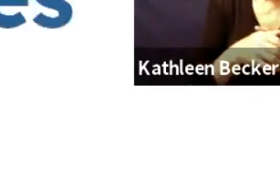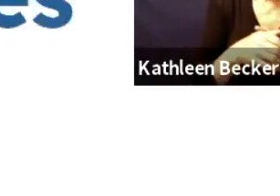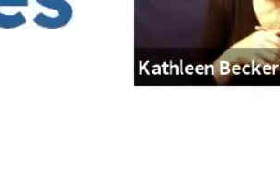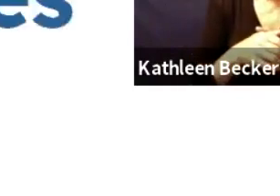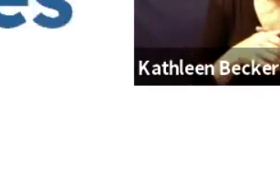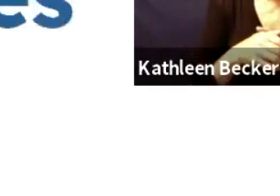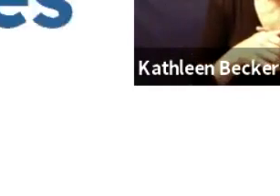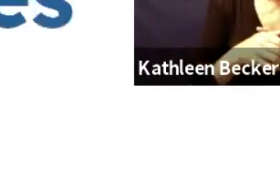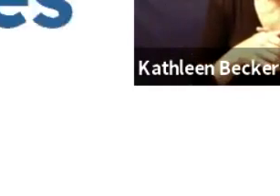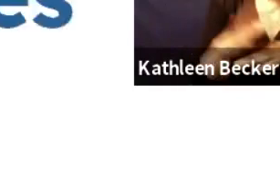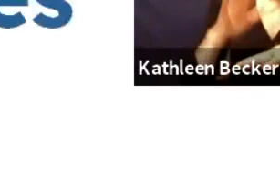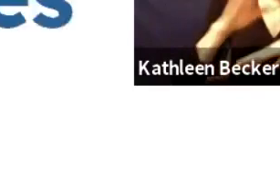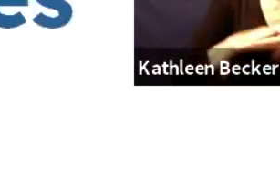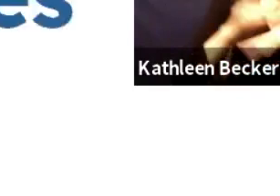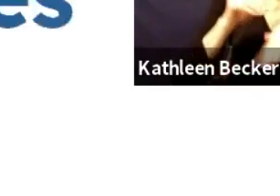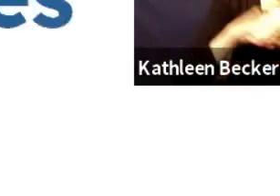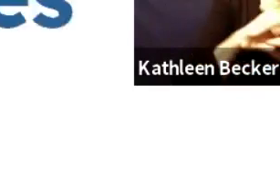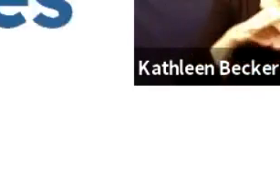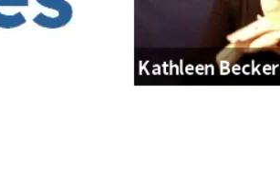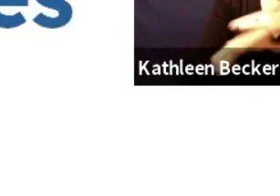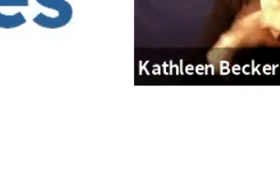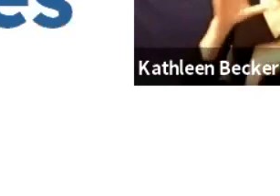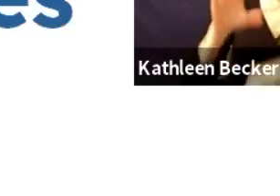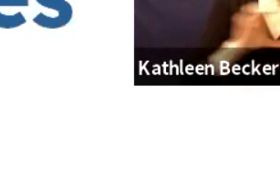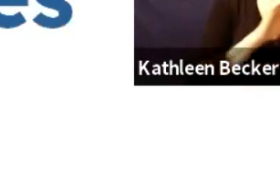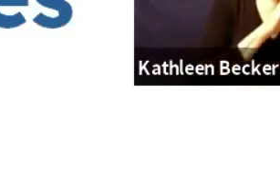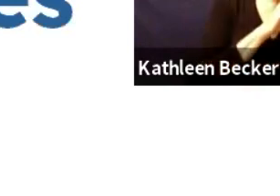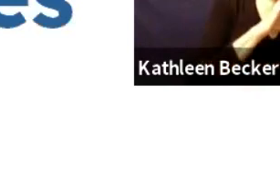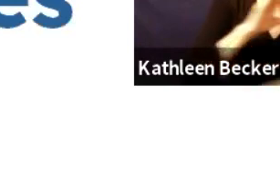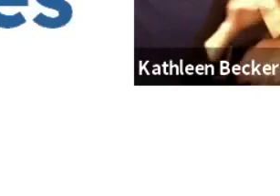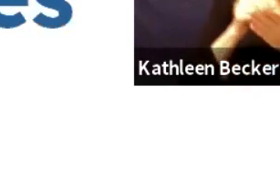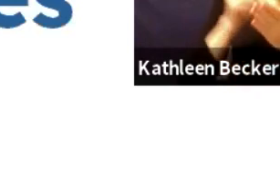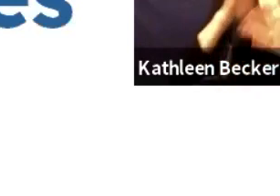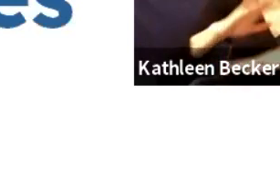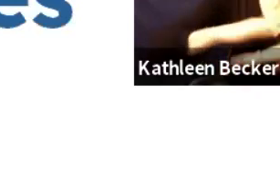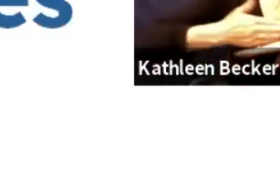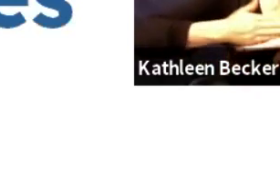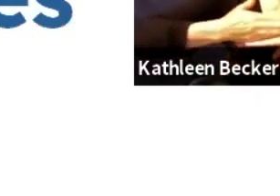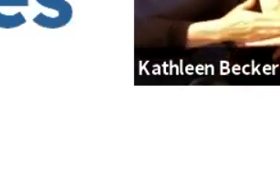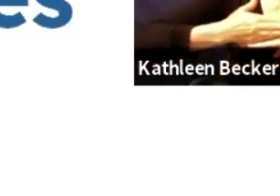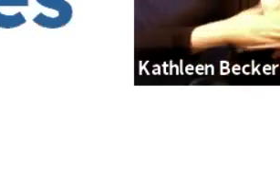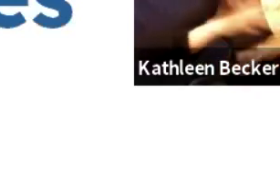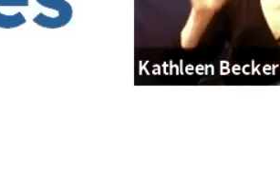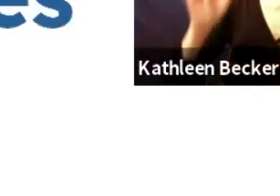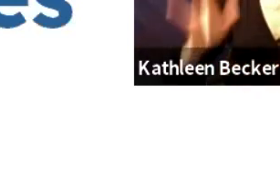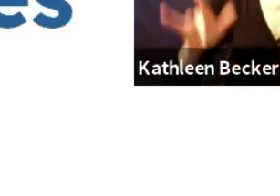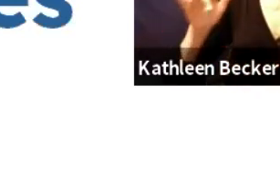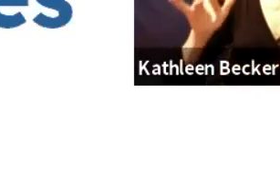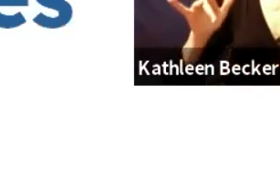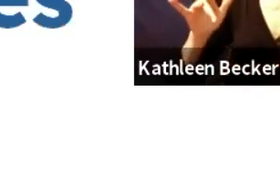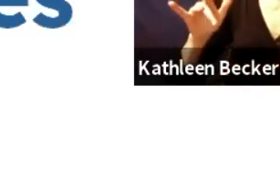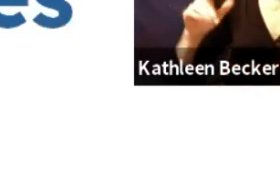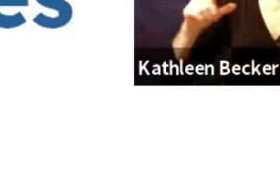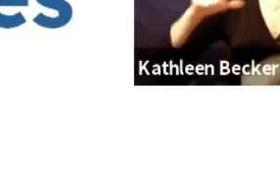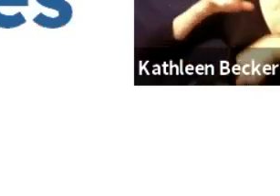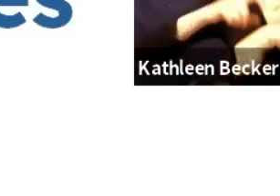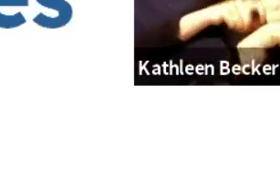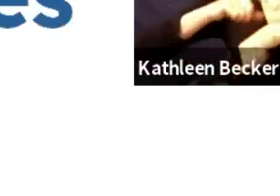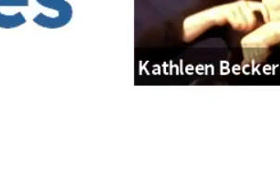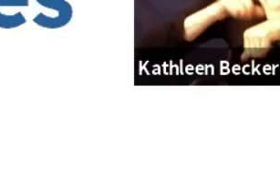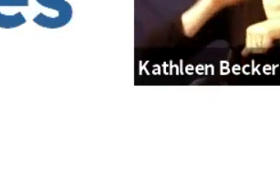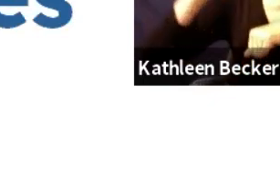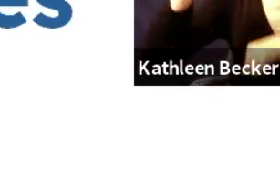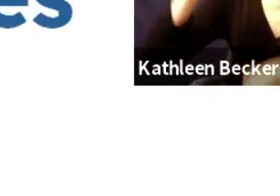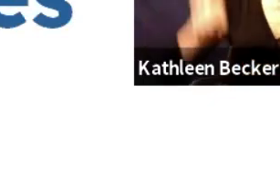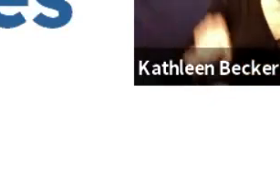So to turn on the accessibility features on your student's Chromebook, click on the time on the bottom right